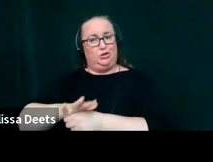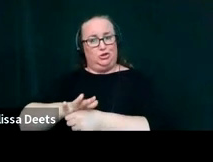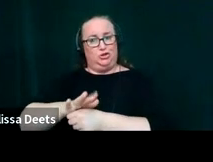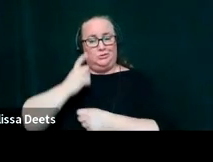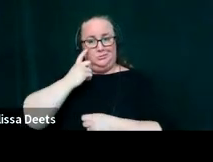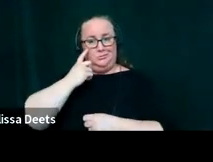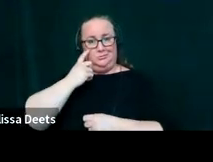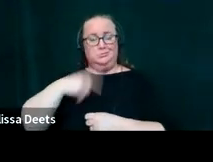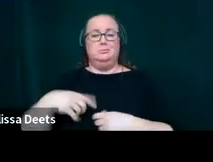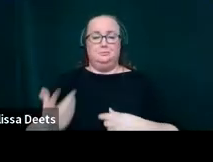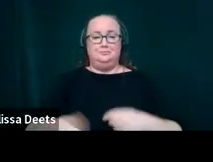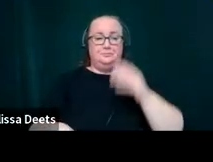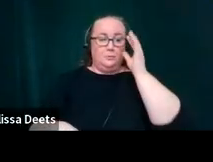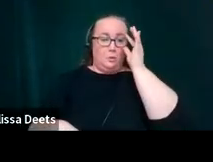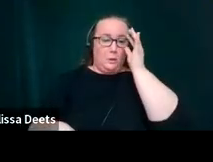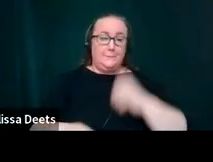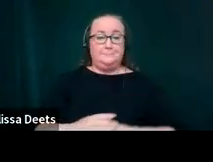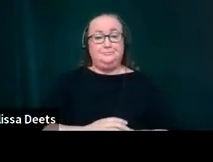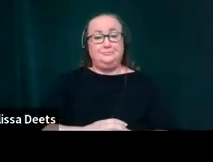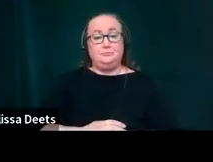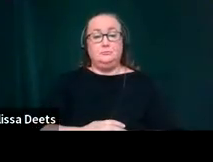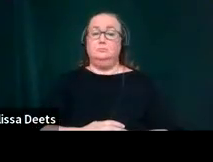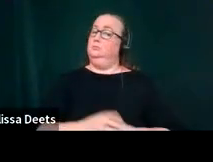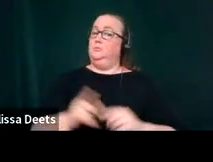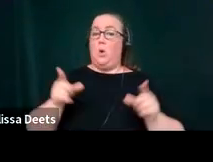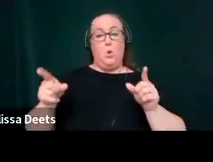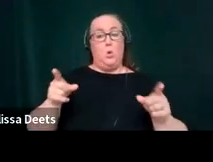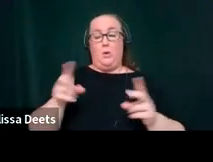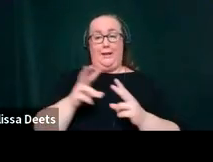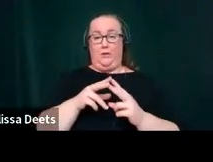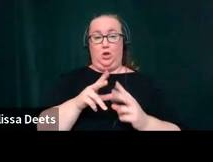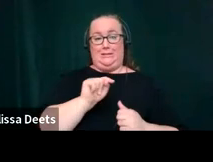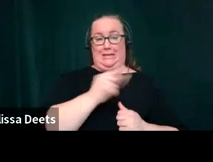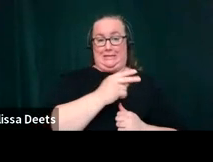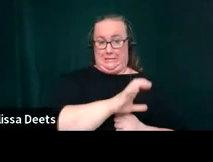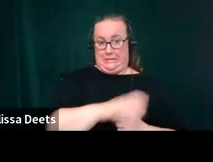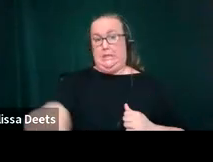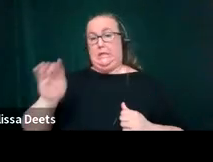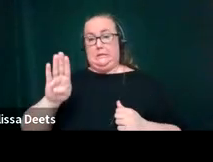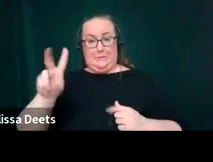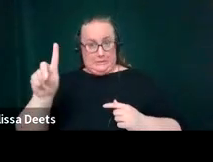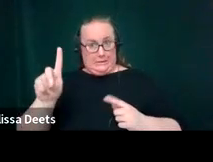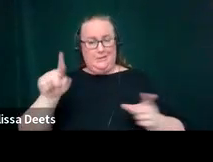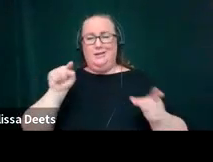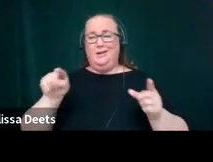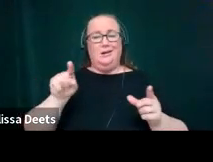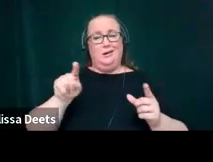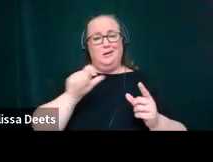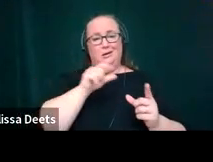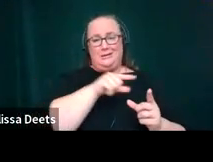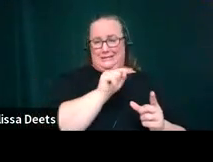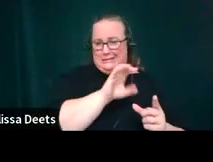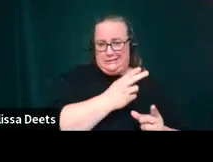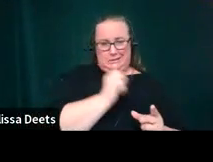The mechanism of pressure lowering with either of these compounds, especially with THC, is not well understood, but we think that maybe these